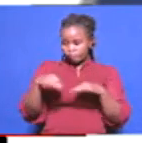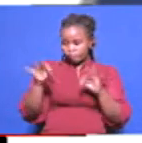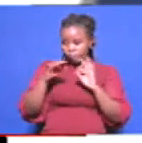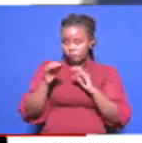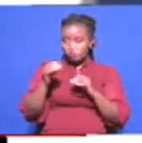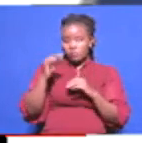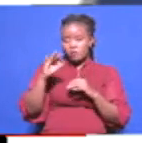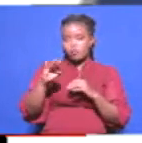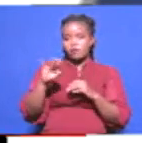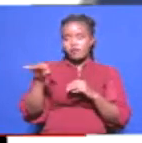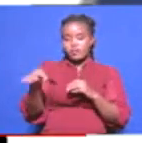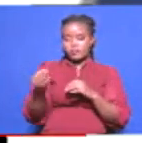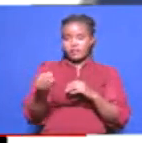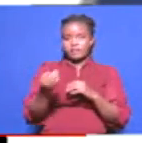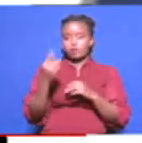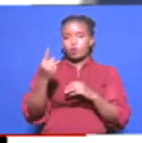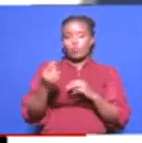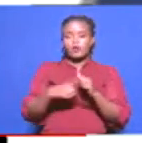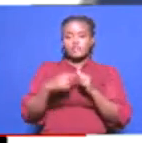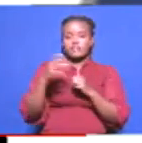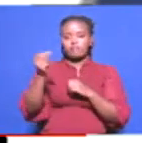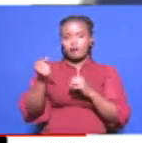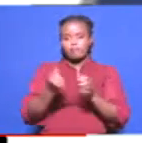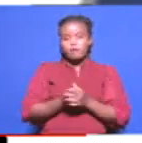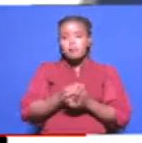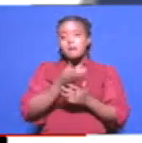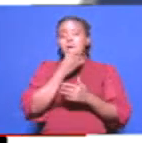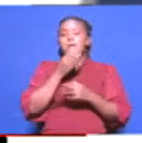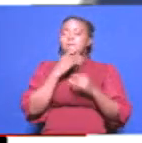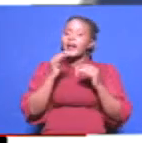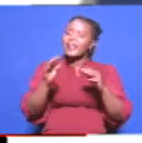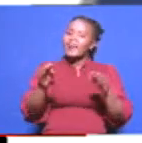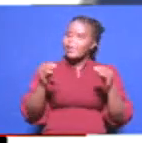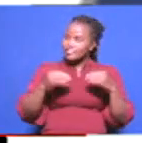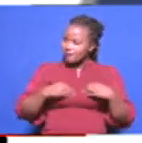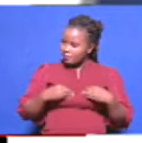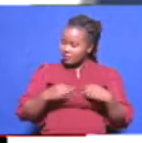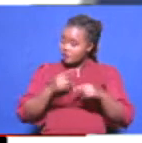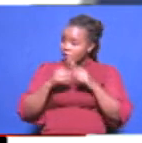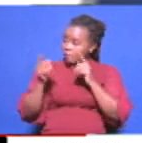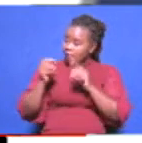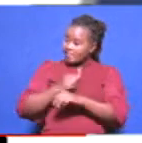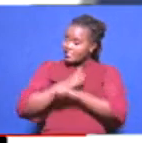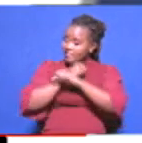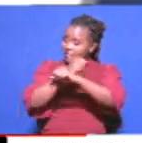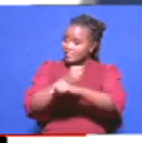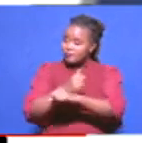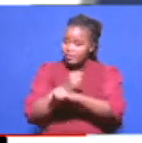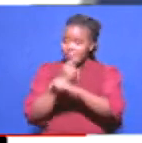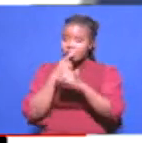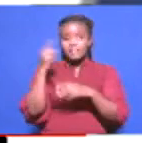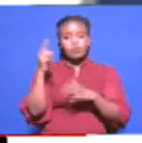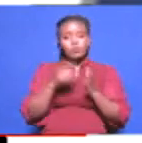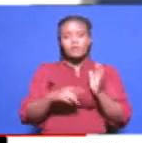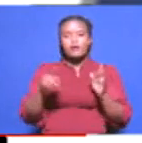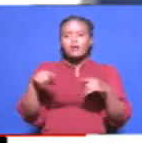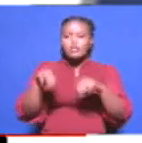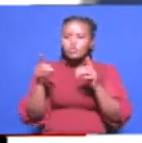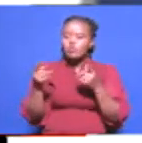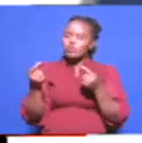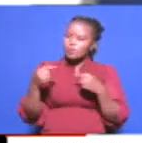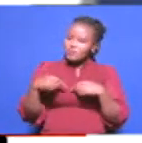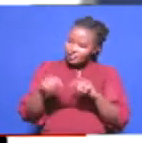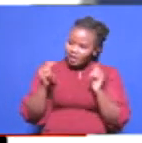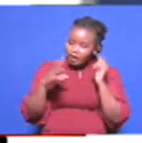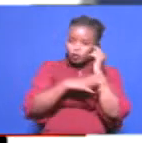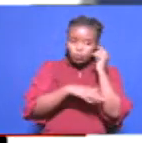3,165. Alvin Chivondo admitted to the charge, but in his defense, he said that he was simply trying to fend for his